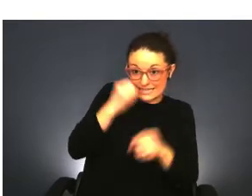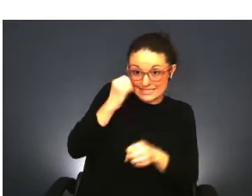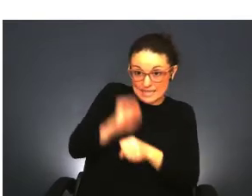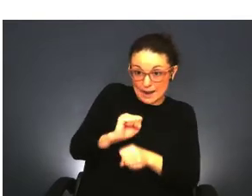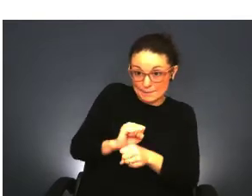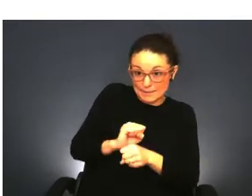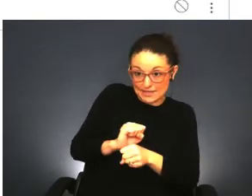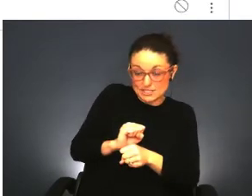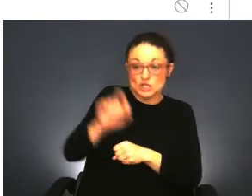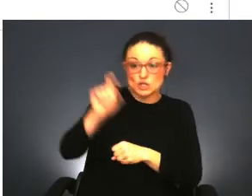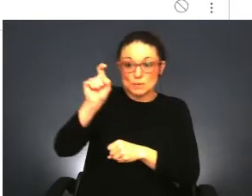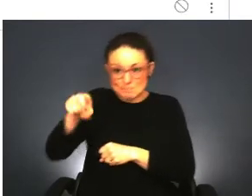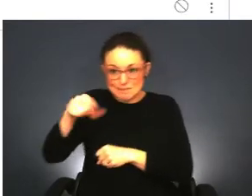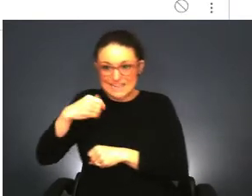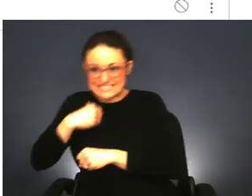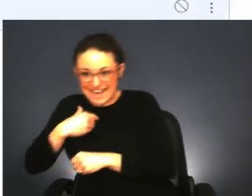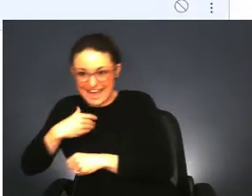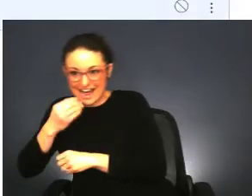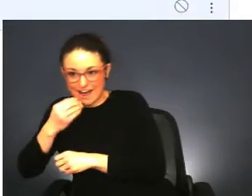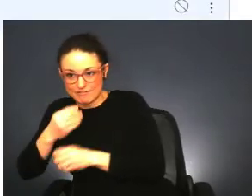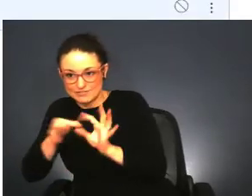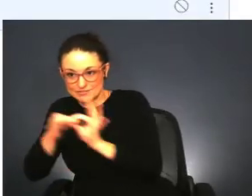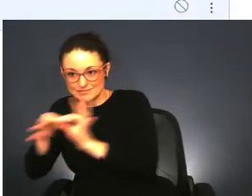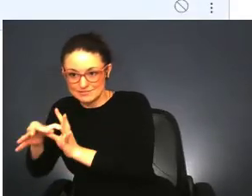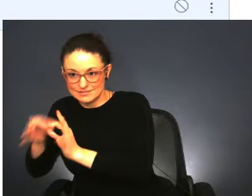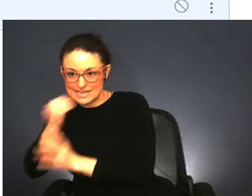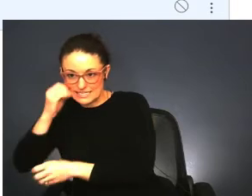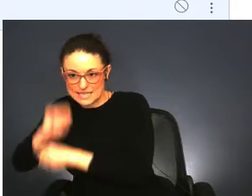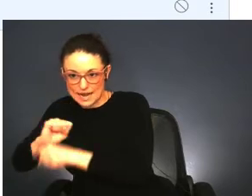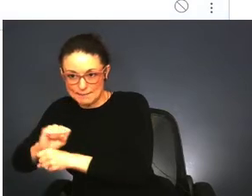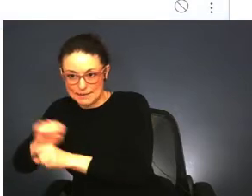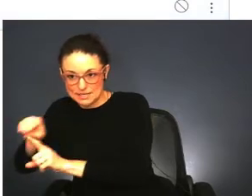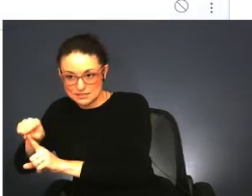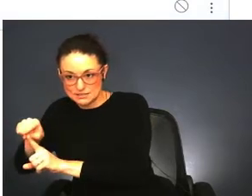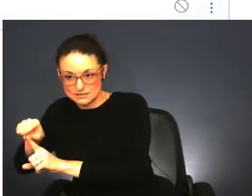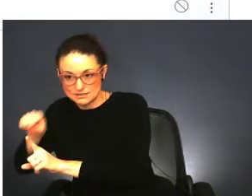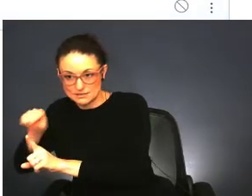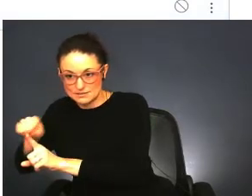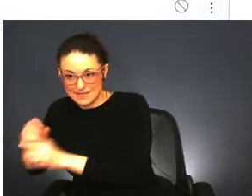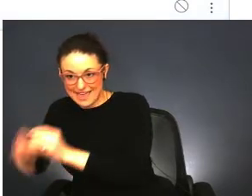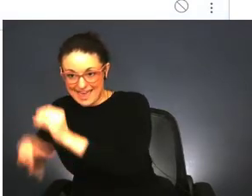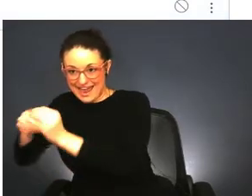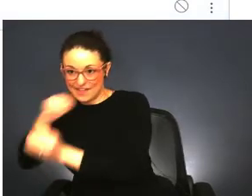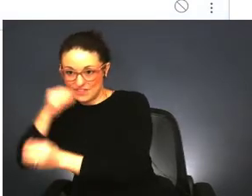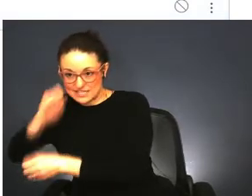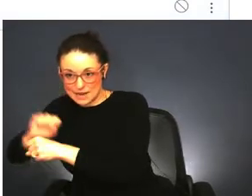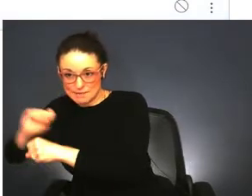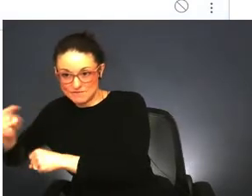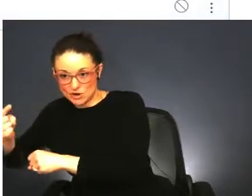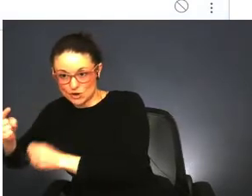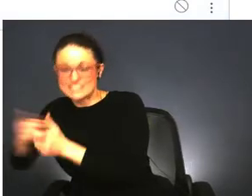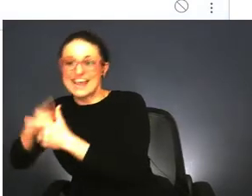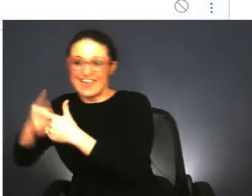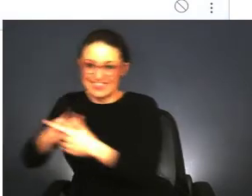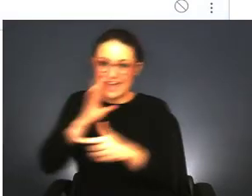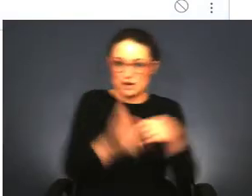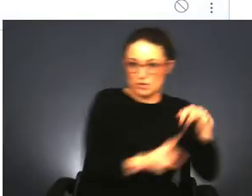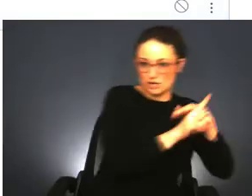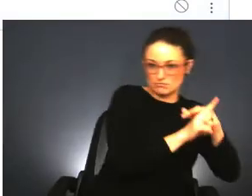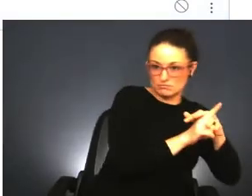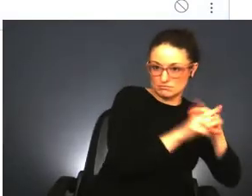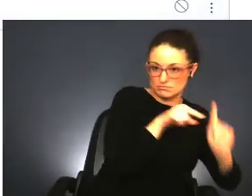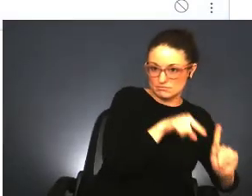to have an assignment. Okay, so let's talk about first how you set up an